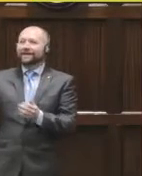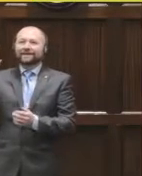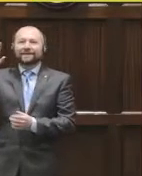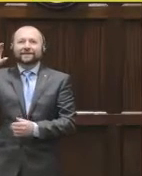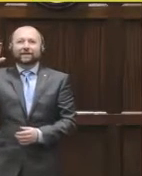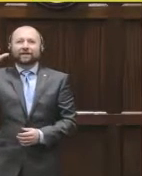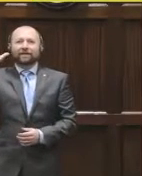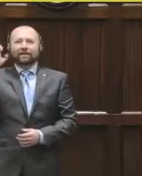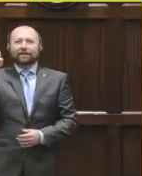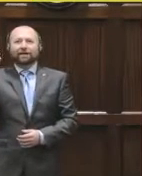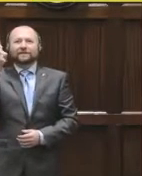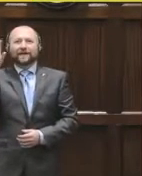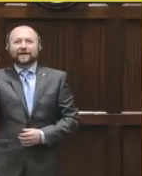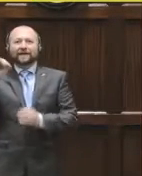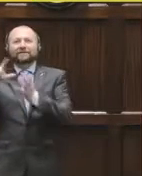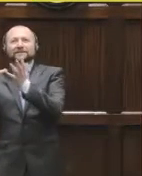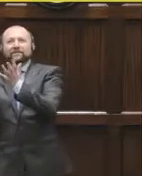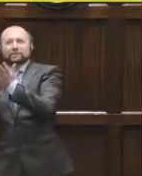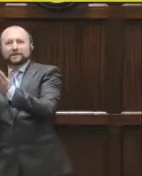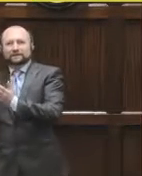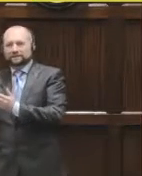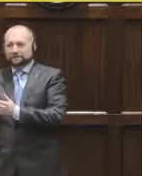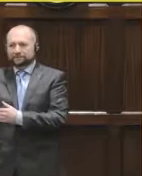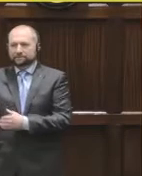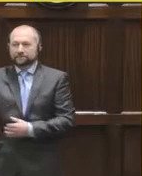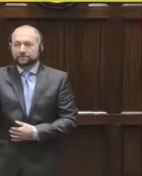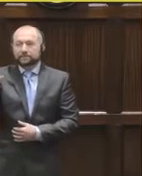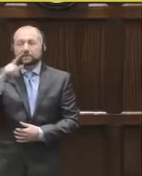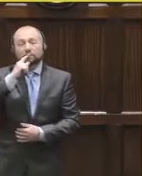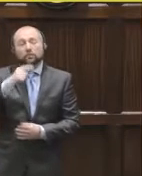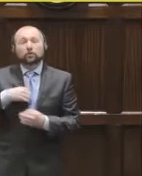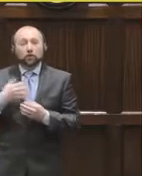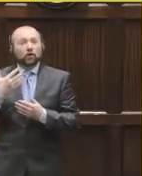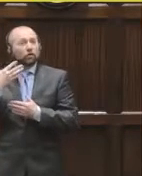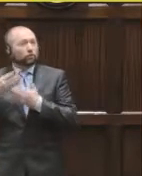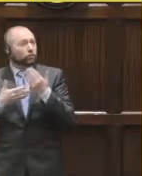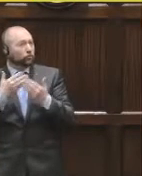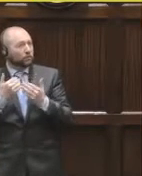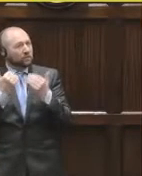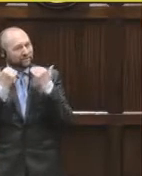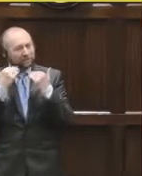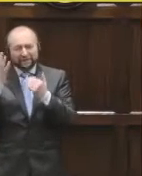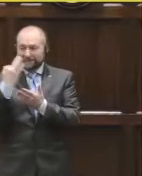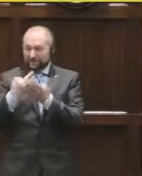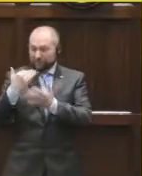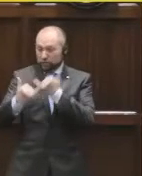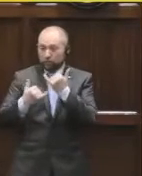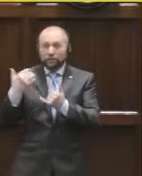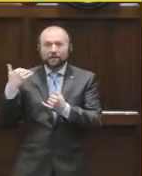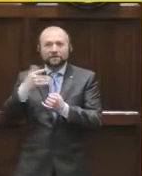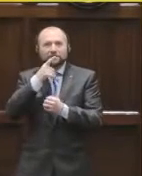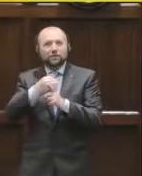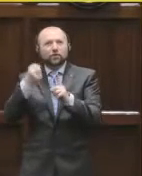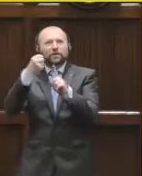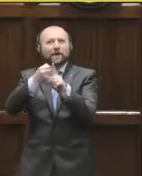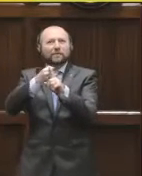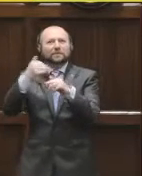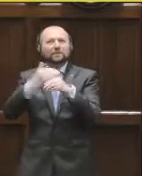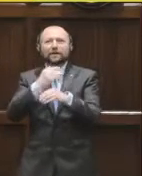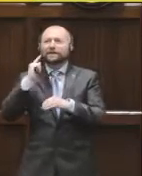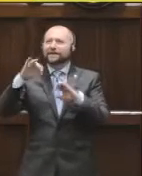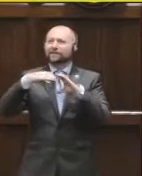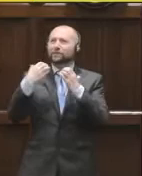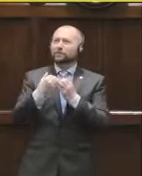back over my information I had and all the stuff we had over the last number of years in relation to the campaign by the deaf